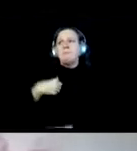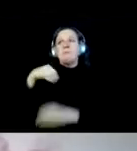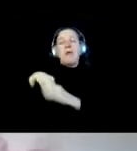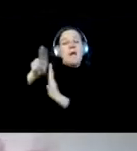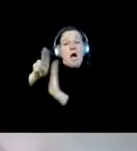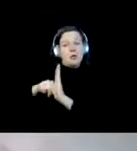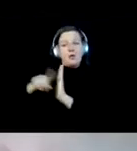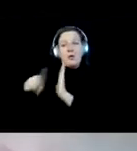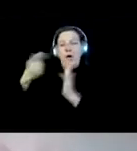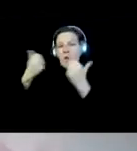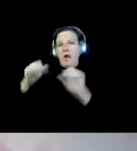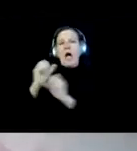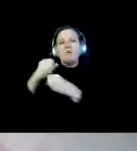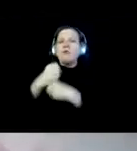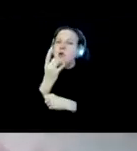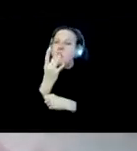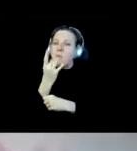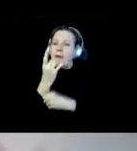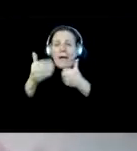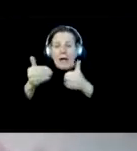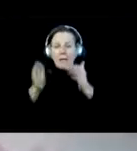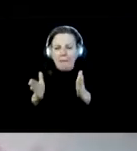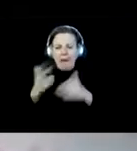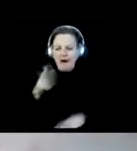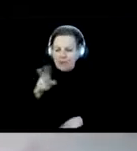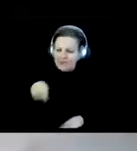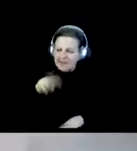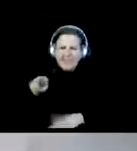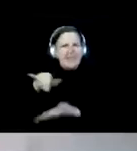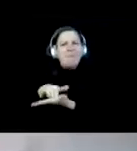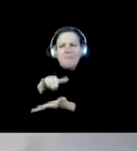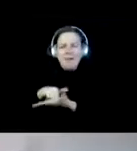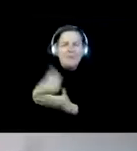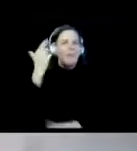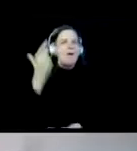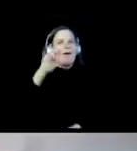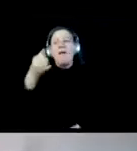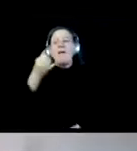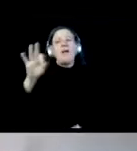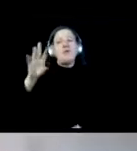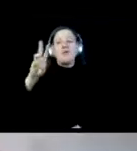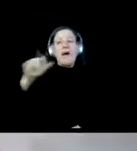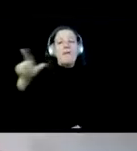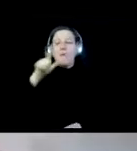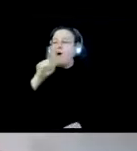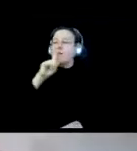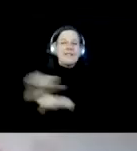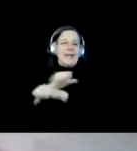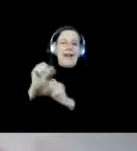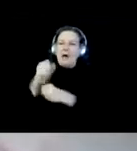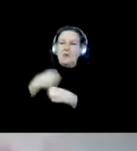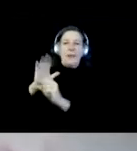to make a light box and was like, this is impossible. And it later realized, of course, Jeff Wall probably doesn't actually make any of his own